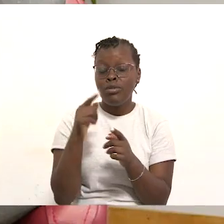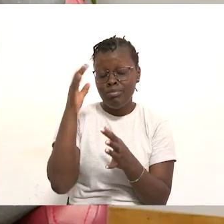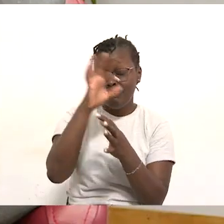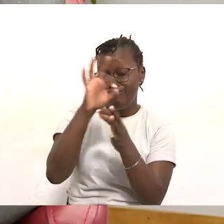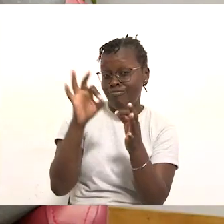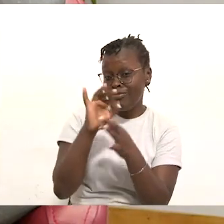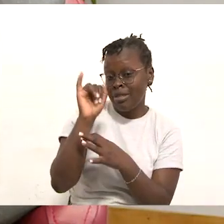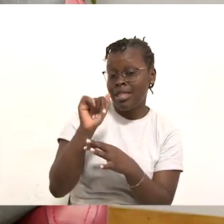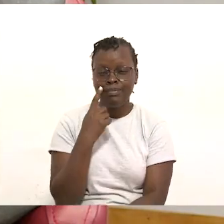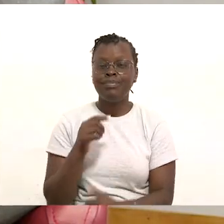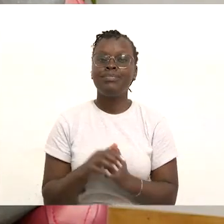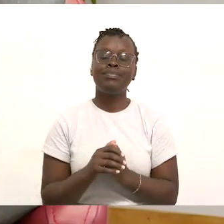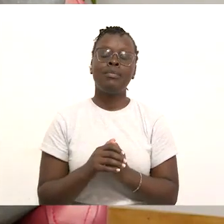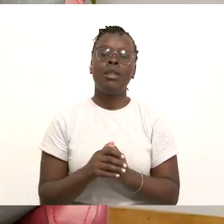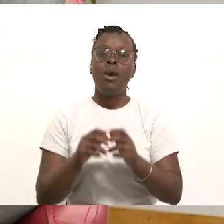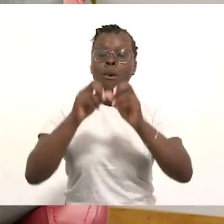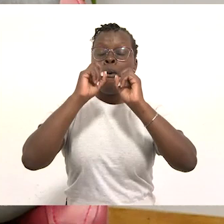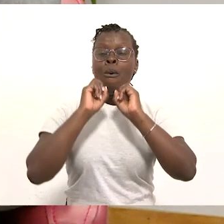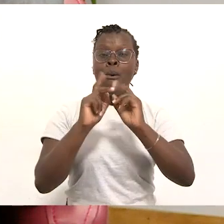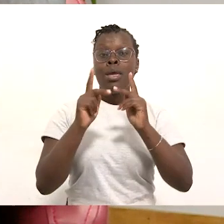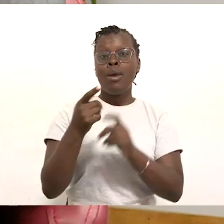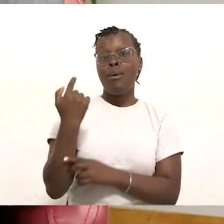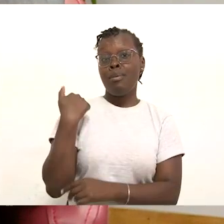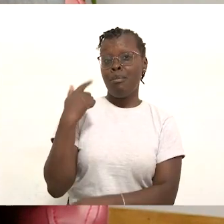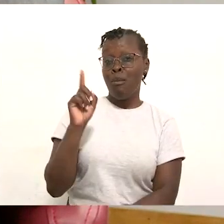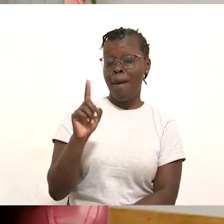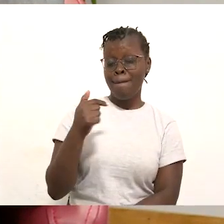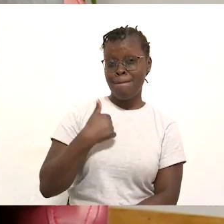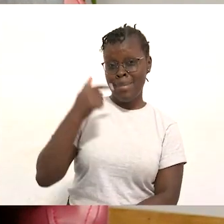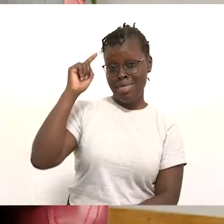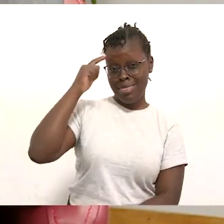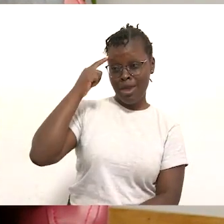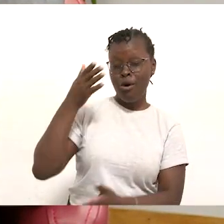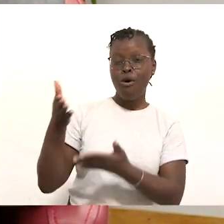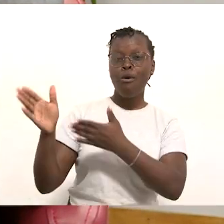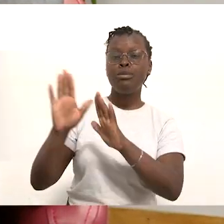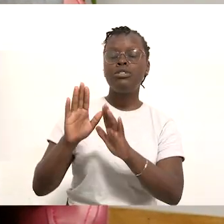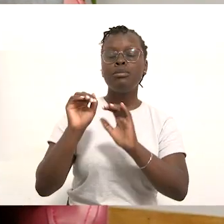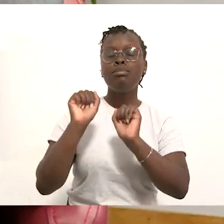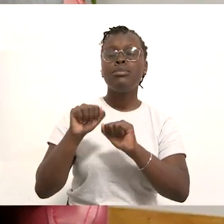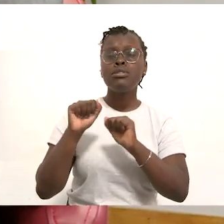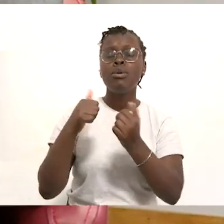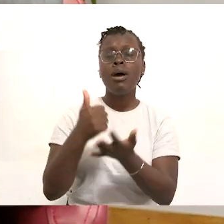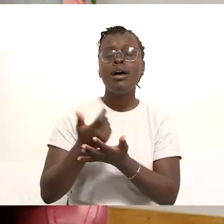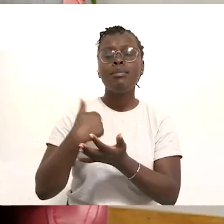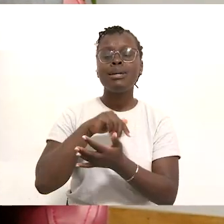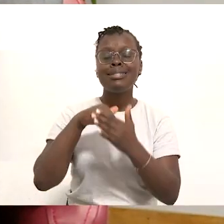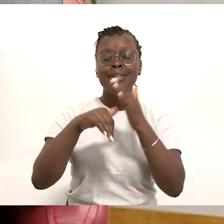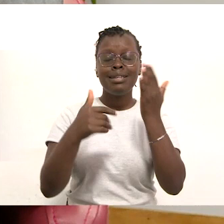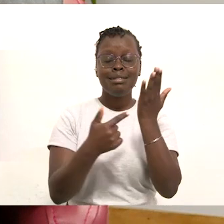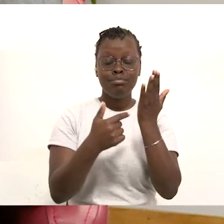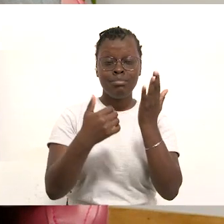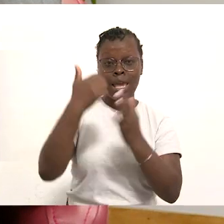tools that we didn't see? Okay. One, I think these opportunities will be able to help us in the EdTech space to